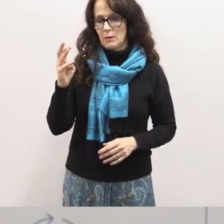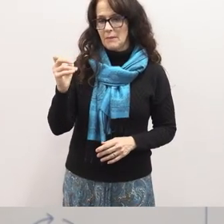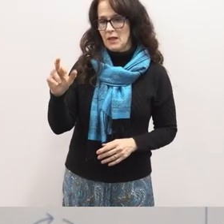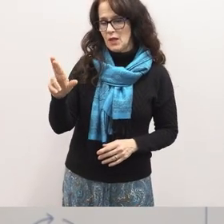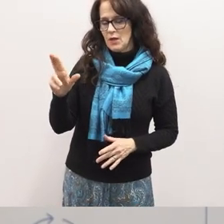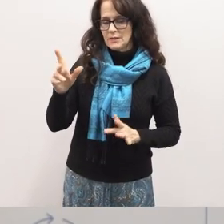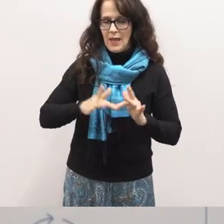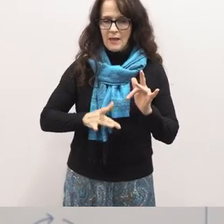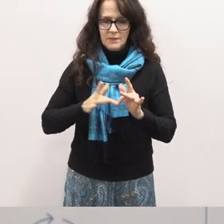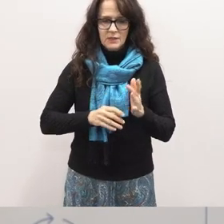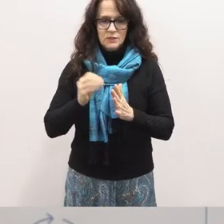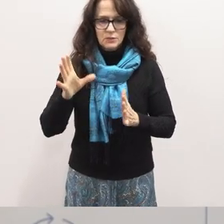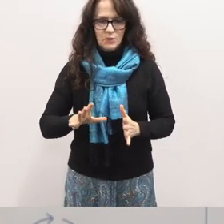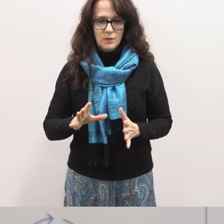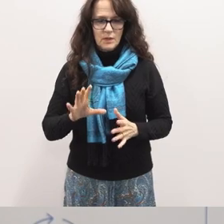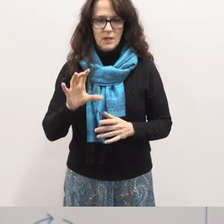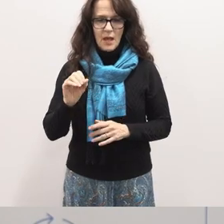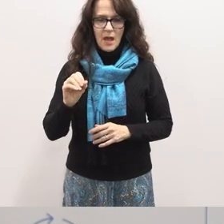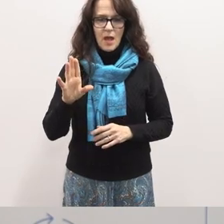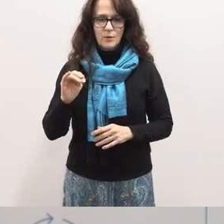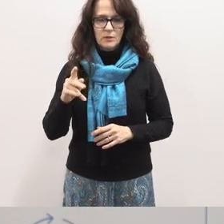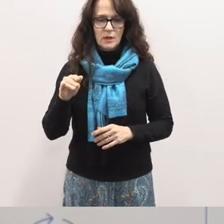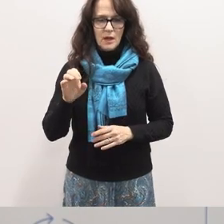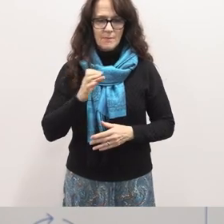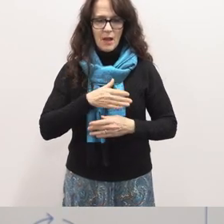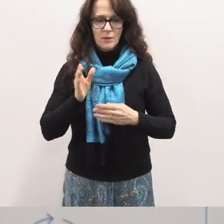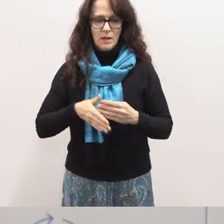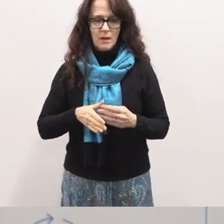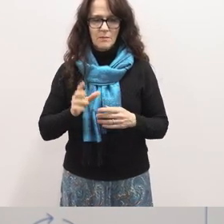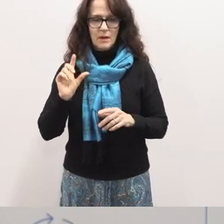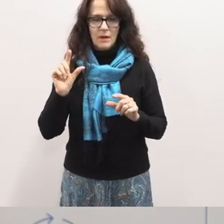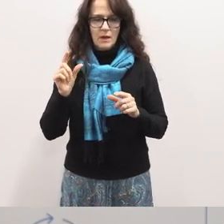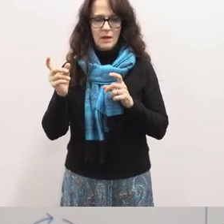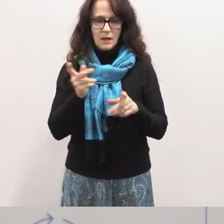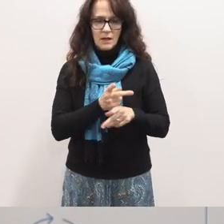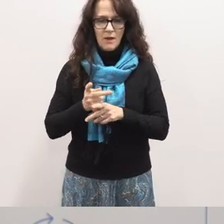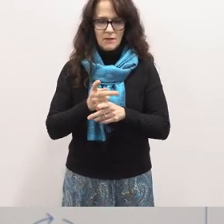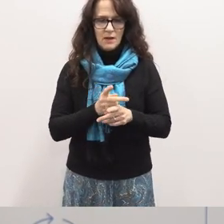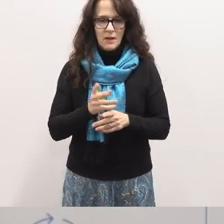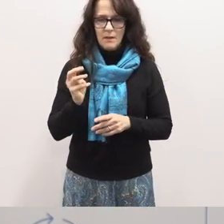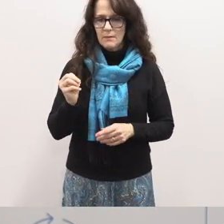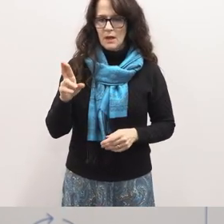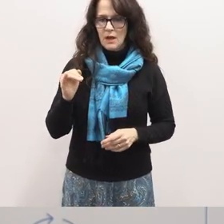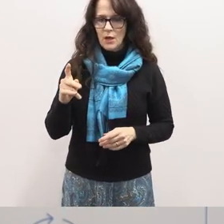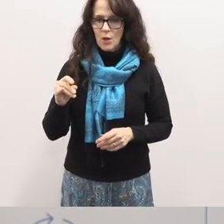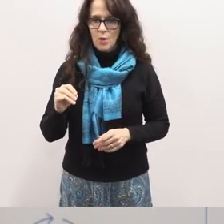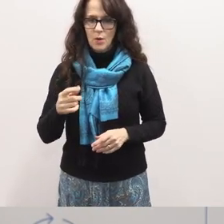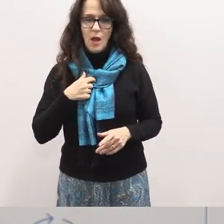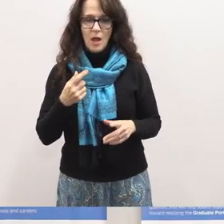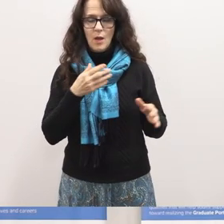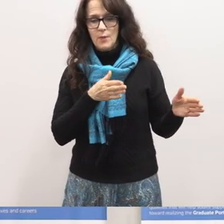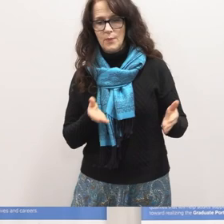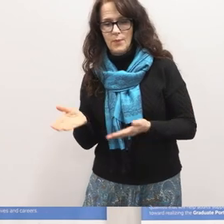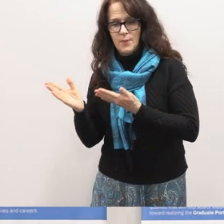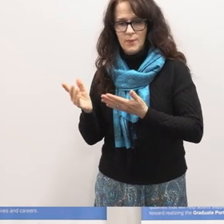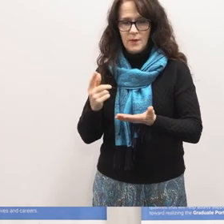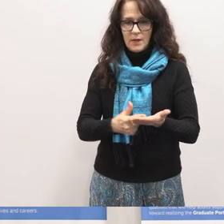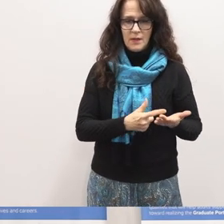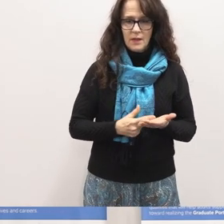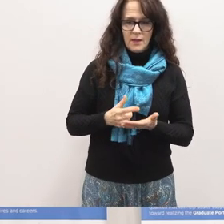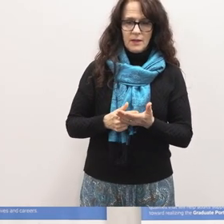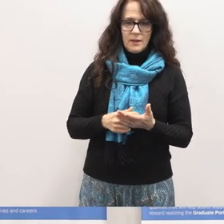to student outcome-focused governance with Mr. Otto. So I'm going to ask that we defer this discussion